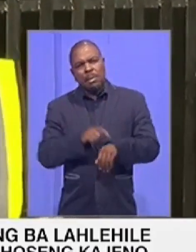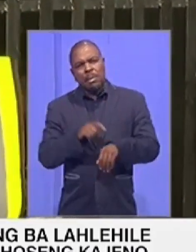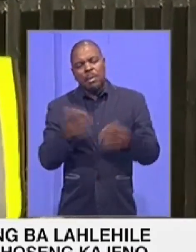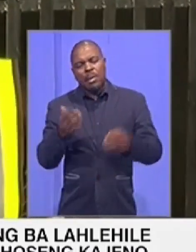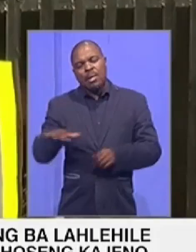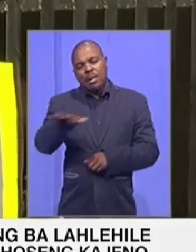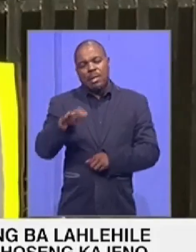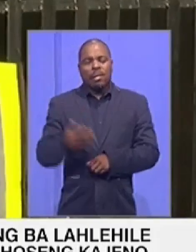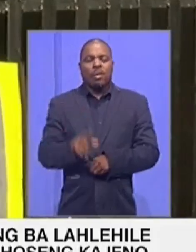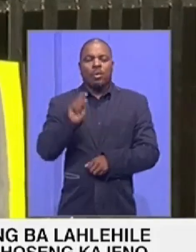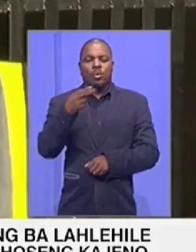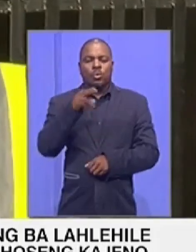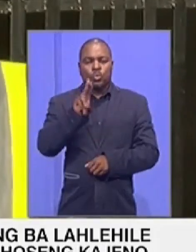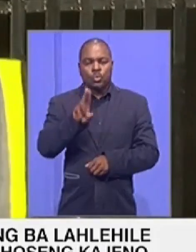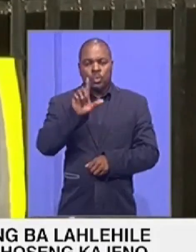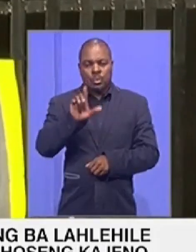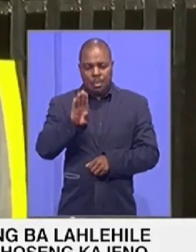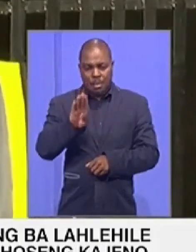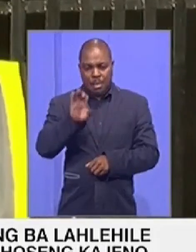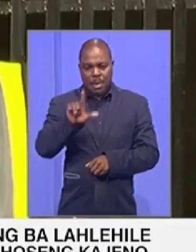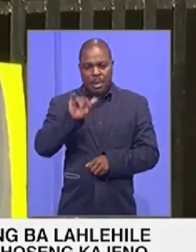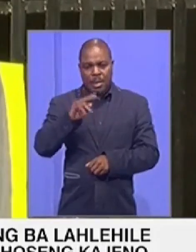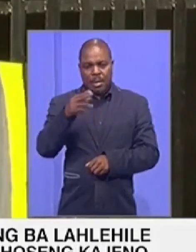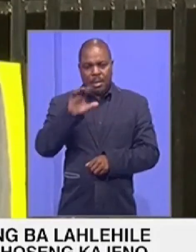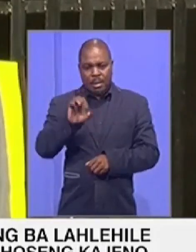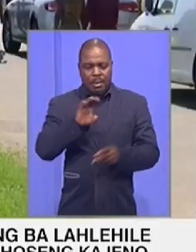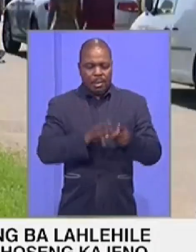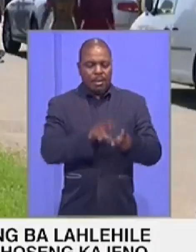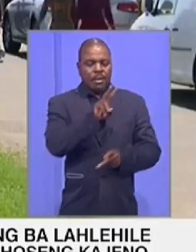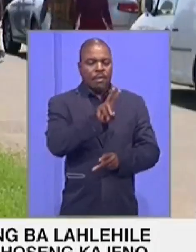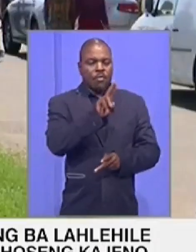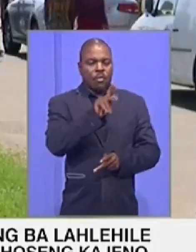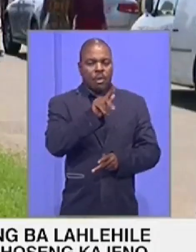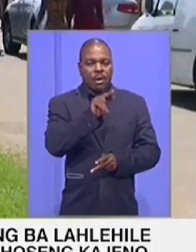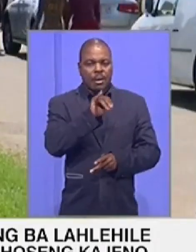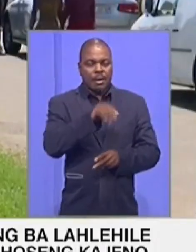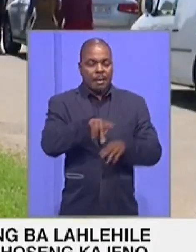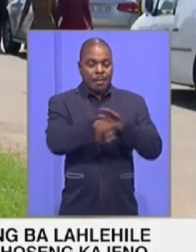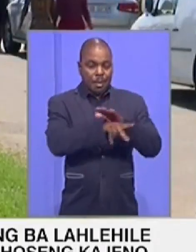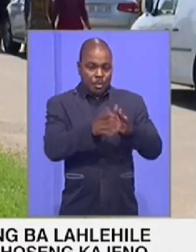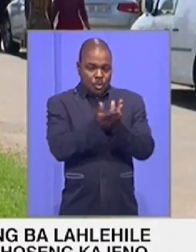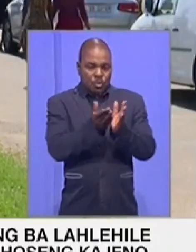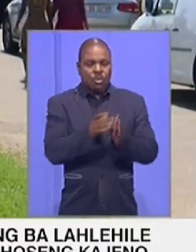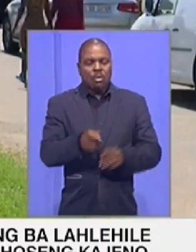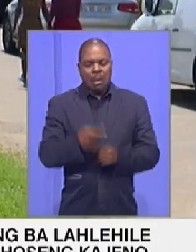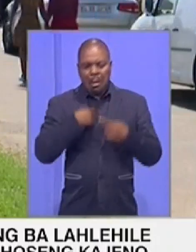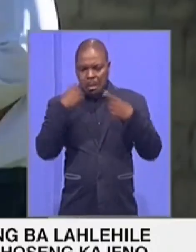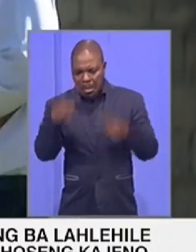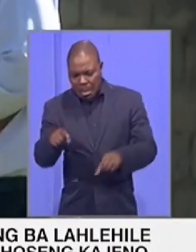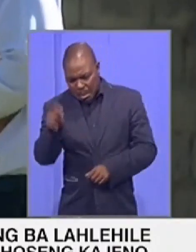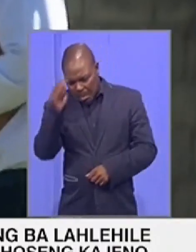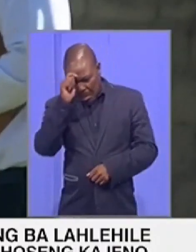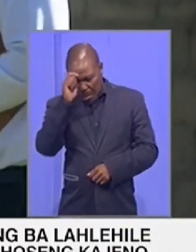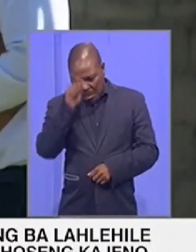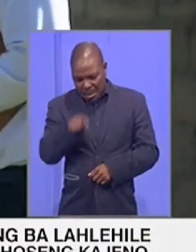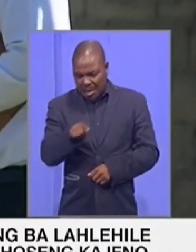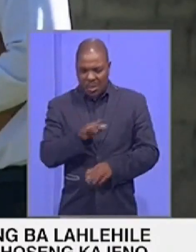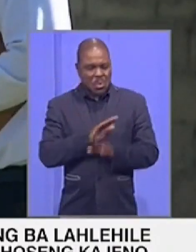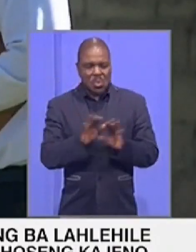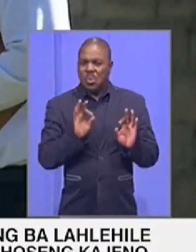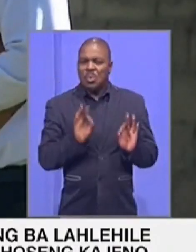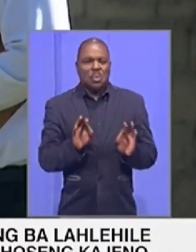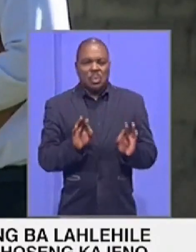Tubelihle and Vugani Primary School. We went there only to find out that the boy was not in a good